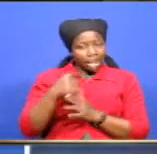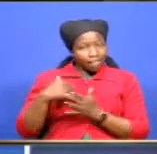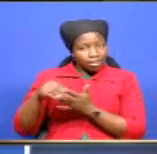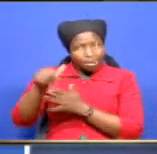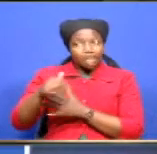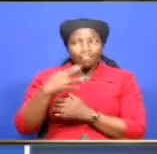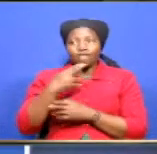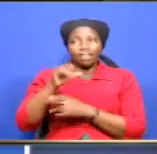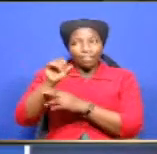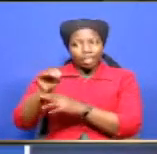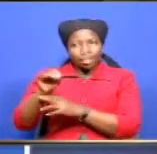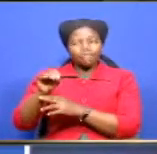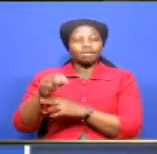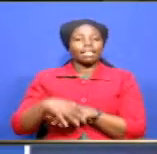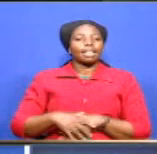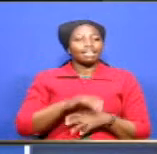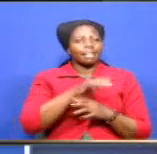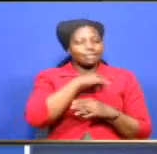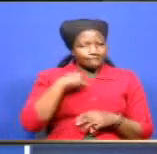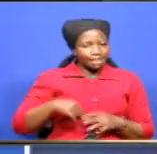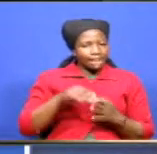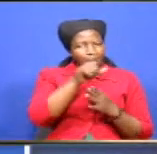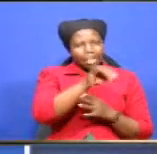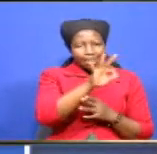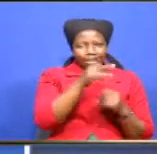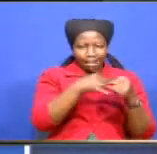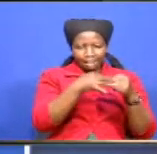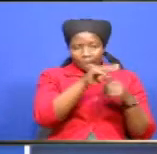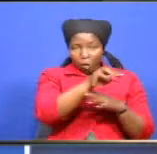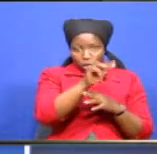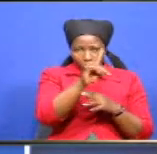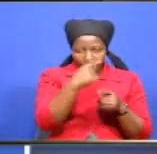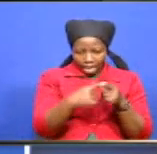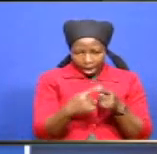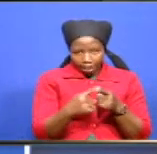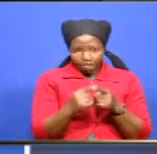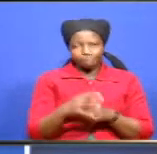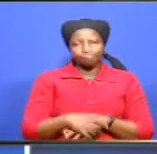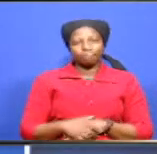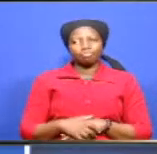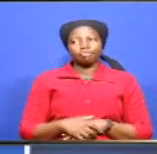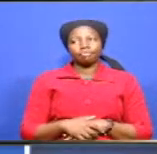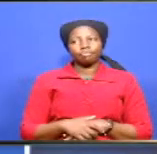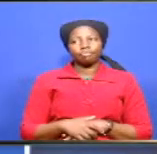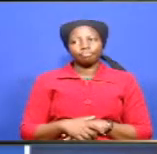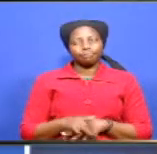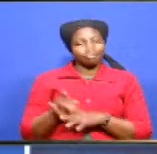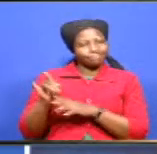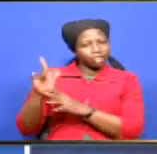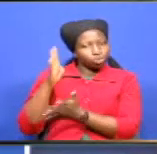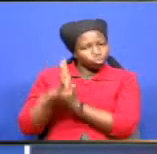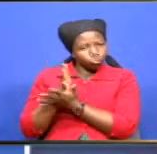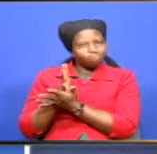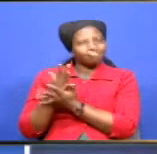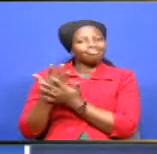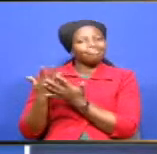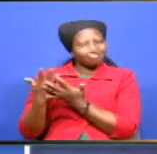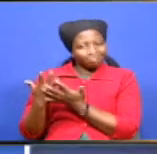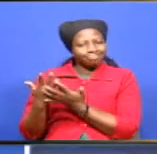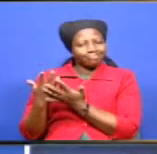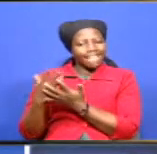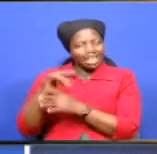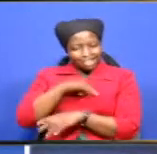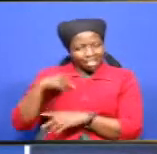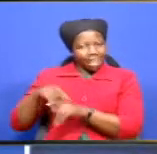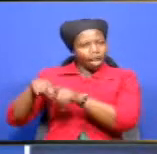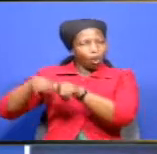China pays them $38 million a year. And they're a puppet of China. They're China-centric, to put it